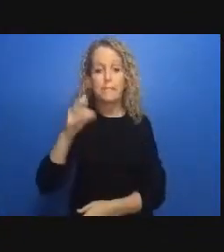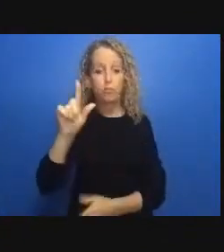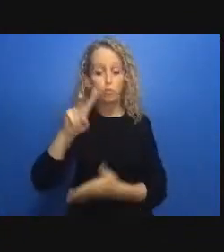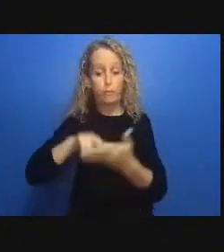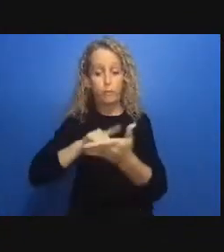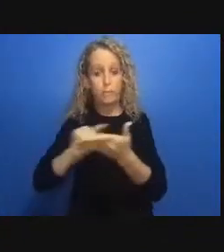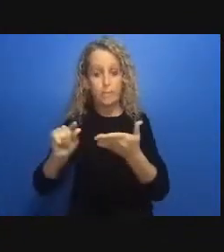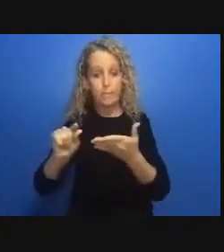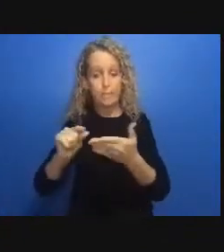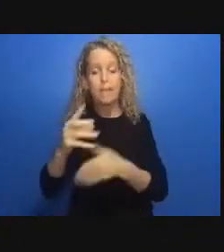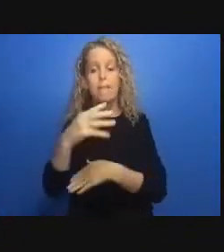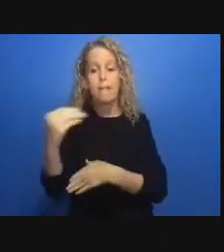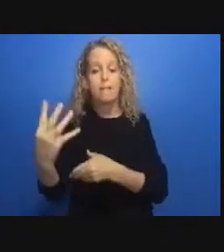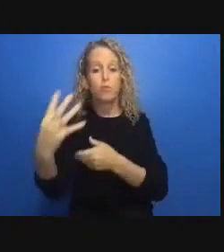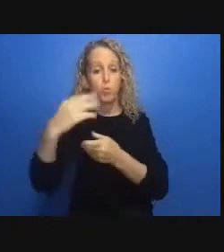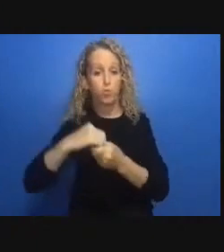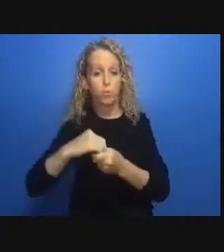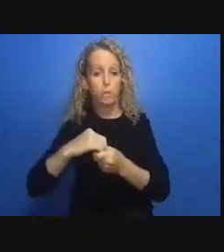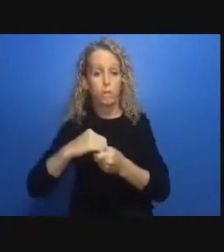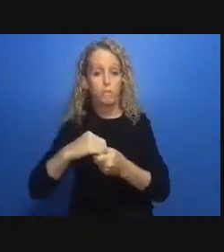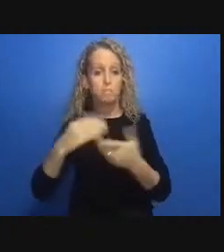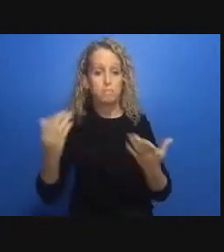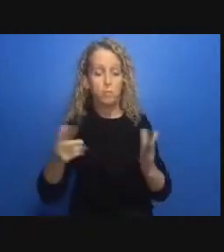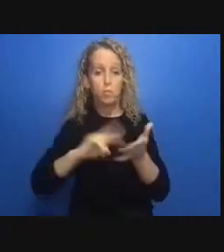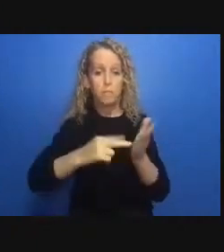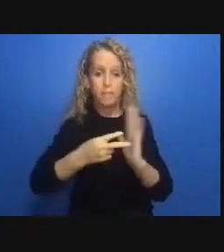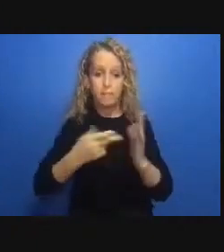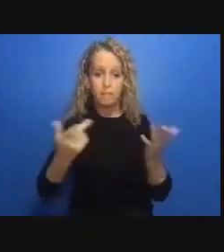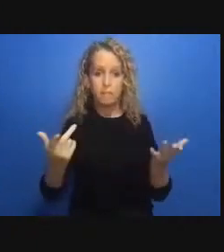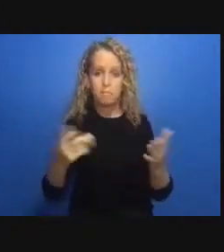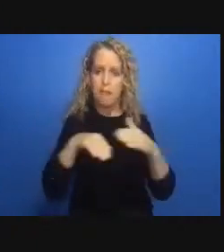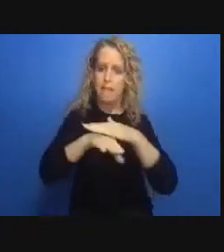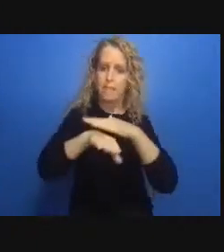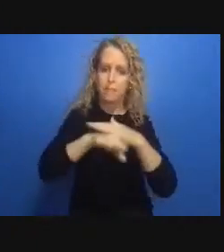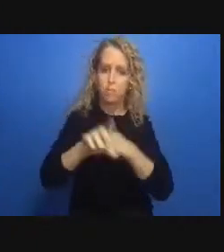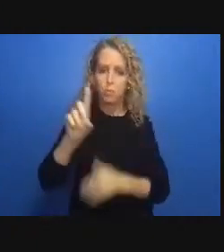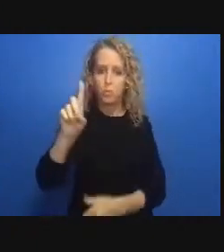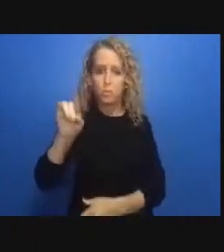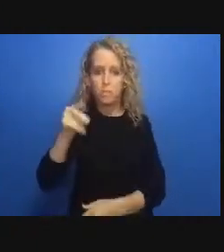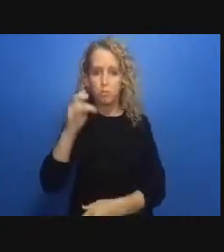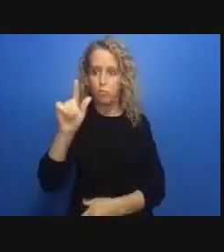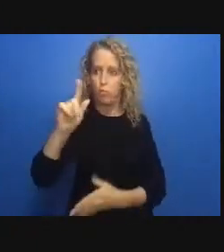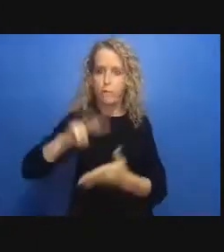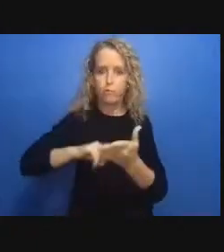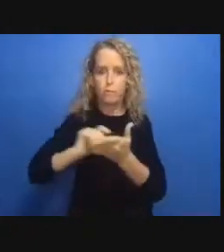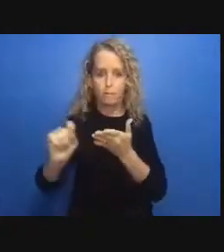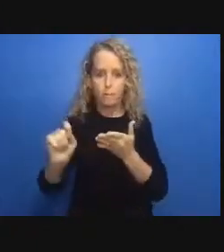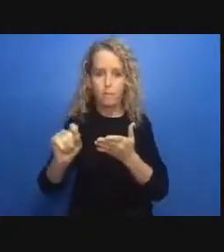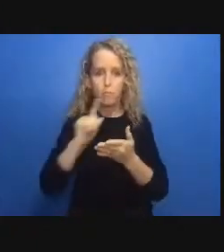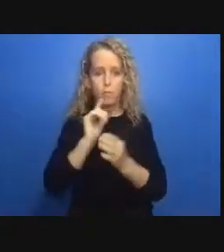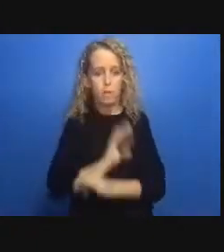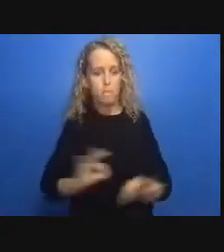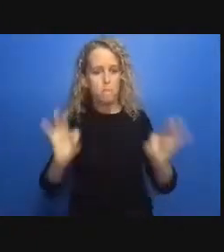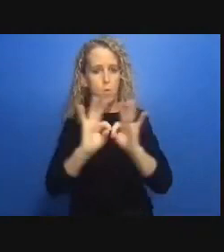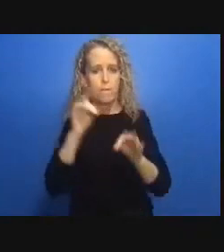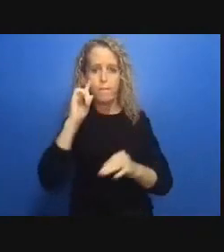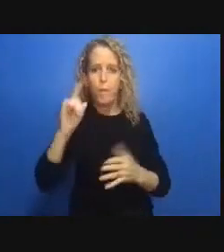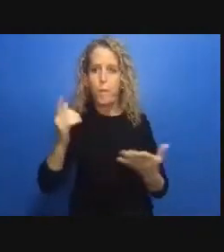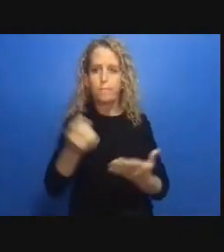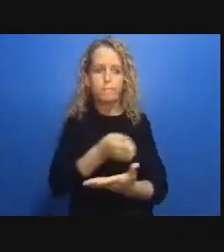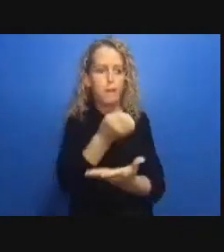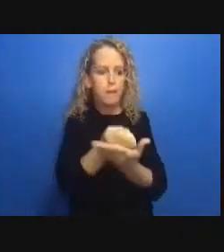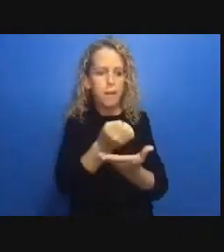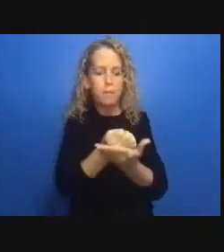inclusion, and how access, inclusion, and digital literacy are really the bedrock of our economic and social